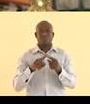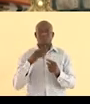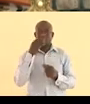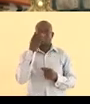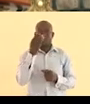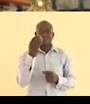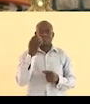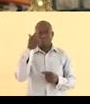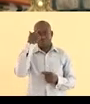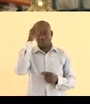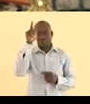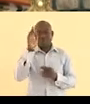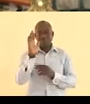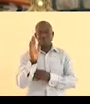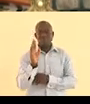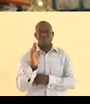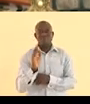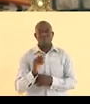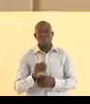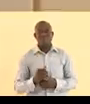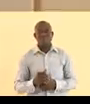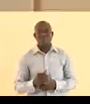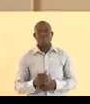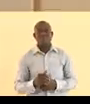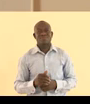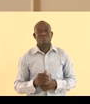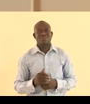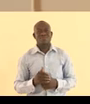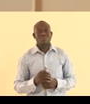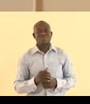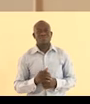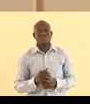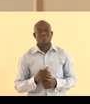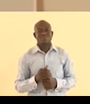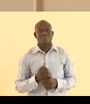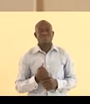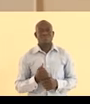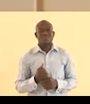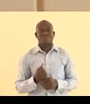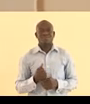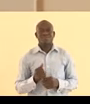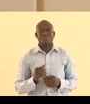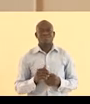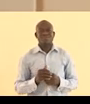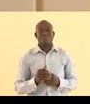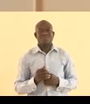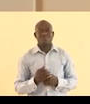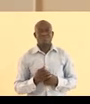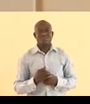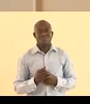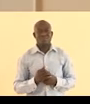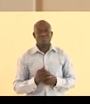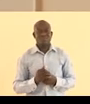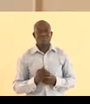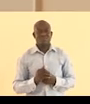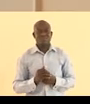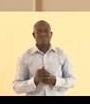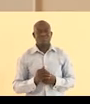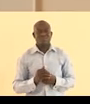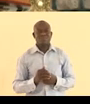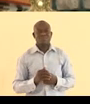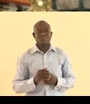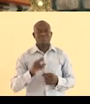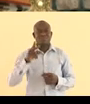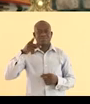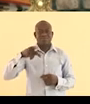say that together? To speak for God. I shall be explaining. That is actually the etymology of the Greek